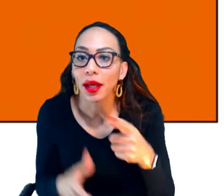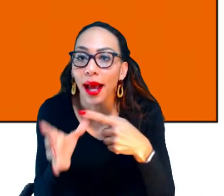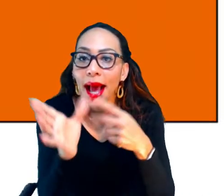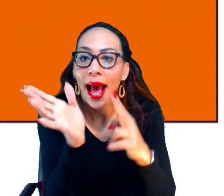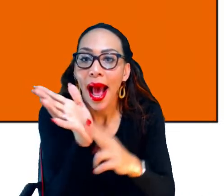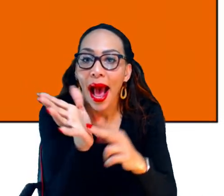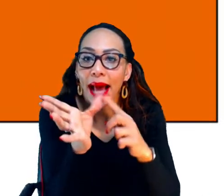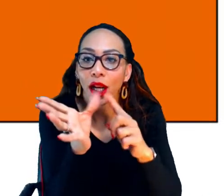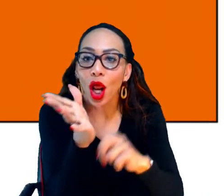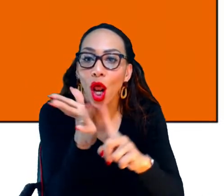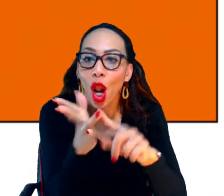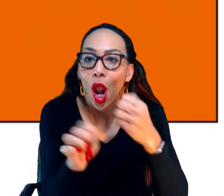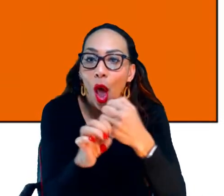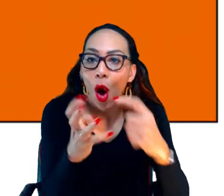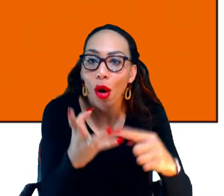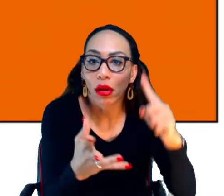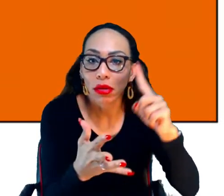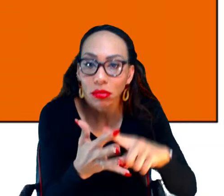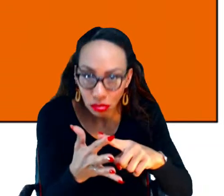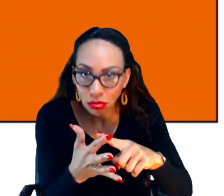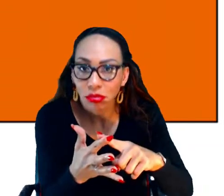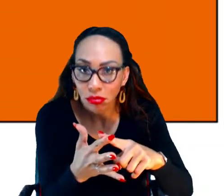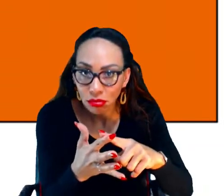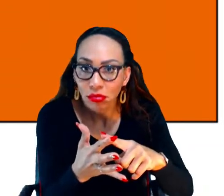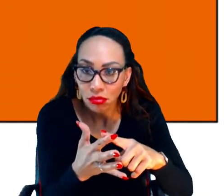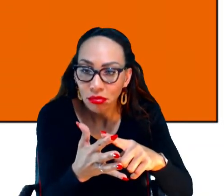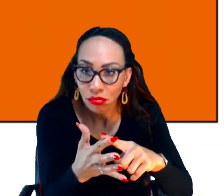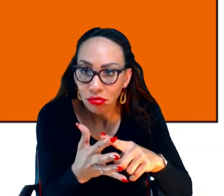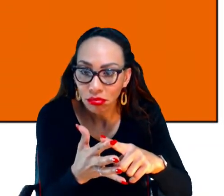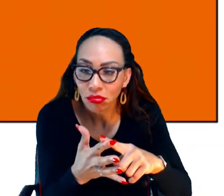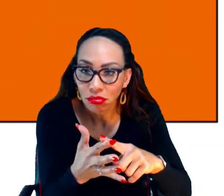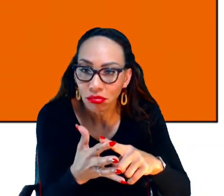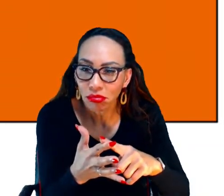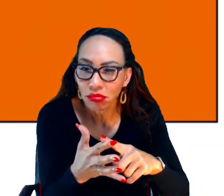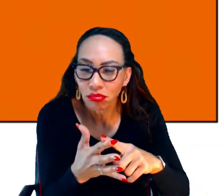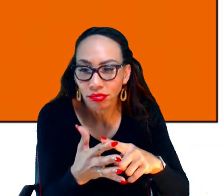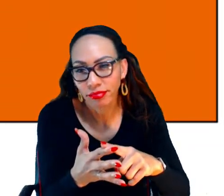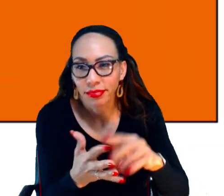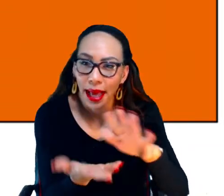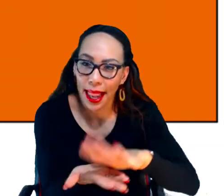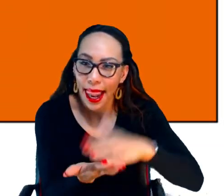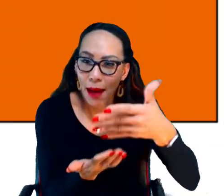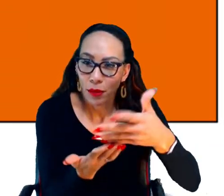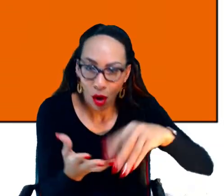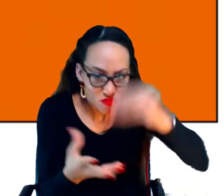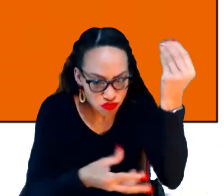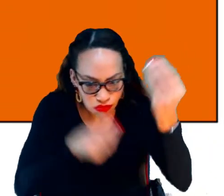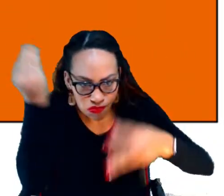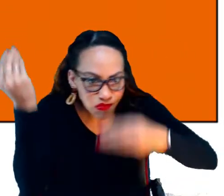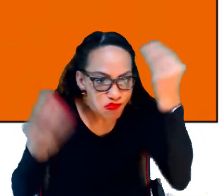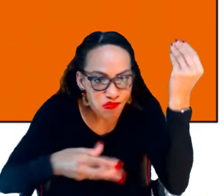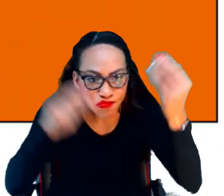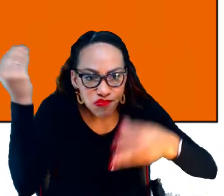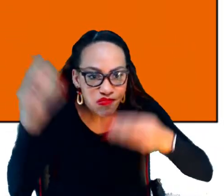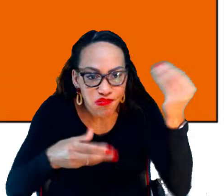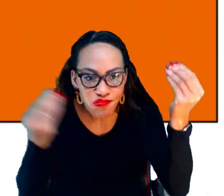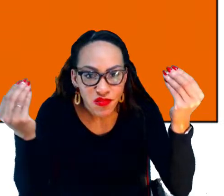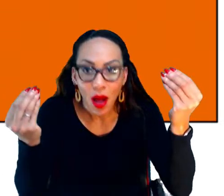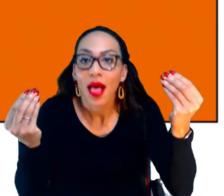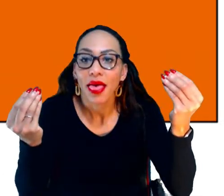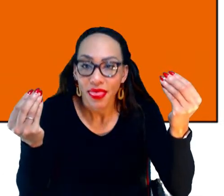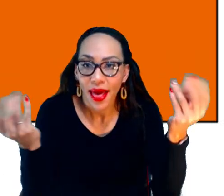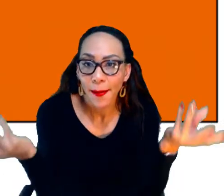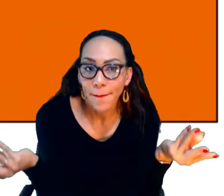printing things, very tactile experience of taking a laptop apart, but also kind of then just putting them back into digital